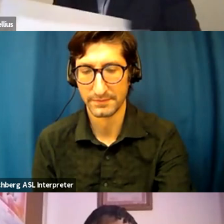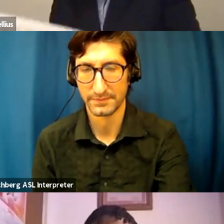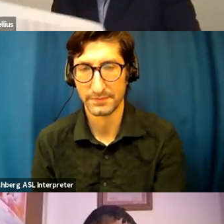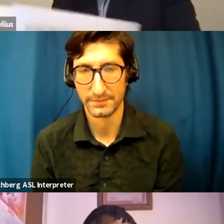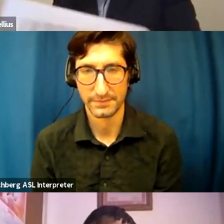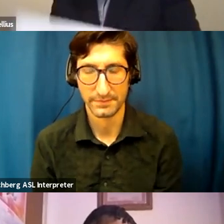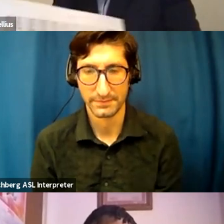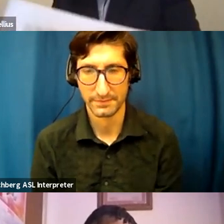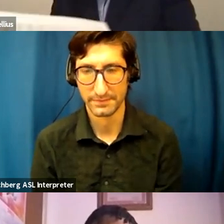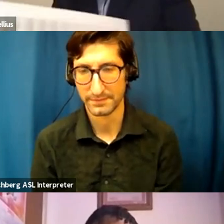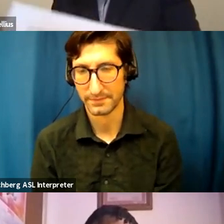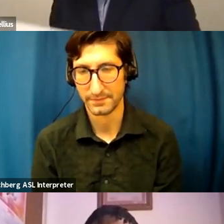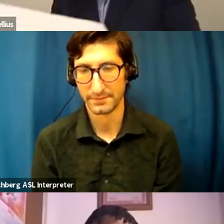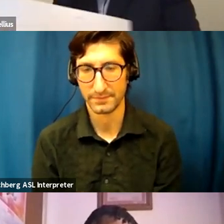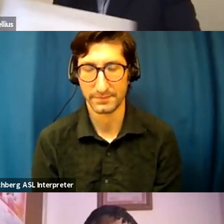Cantonese，